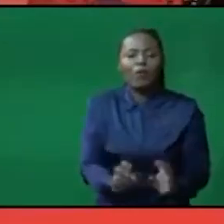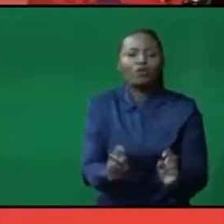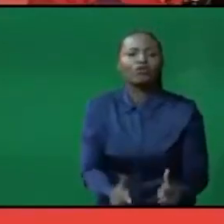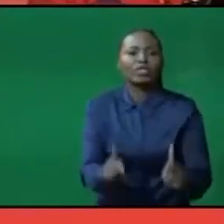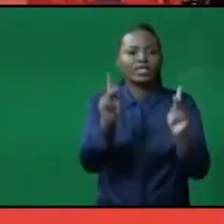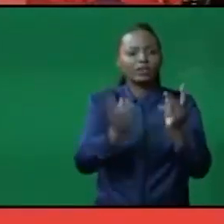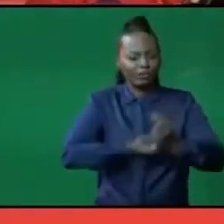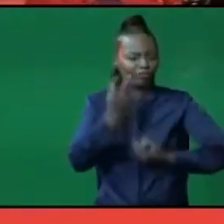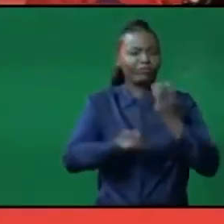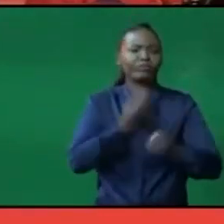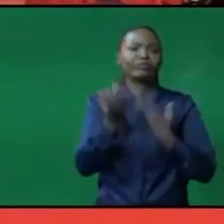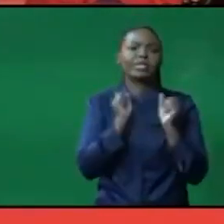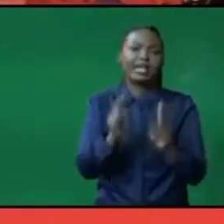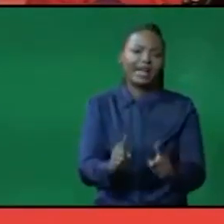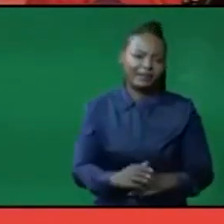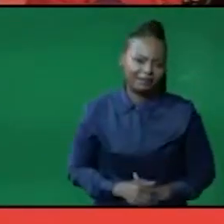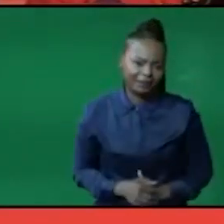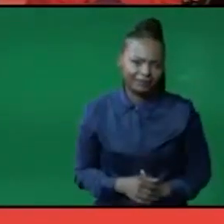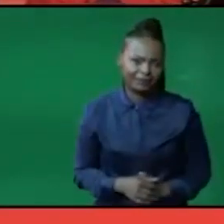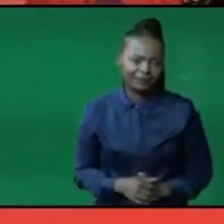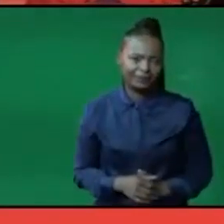express themselves.